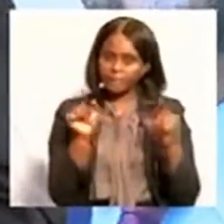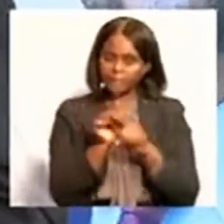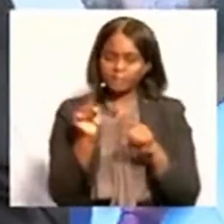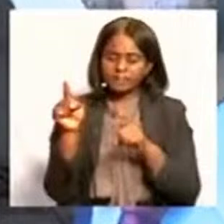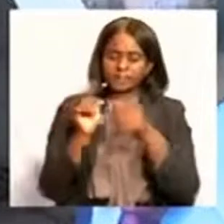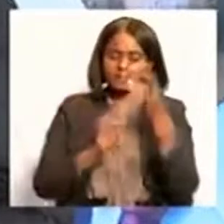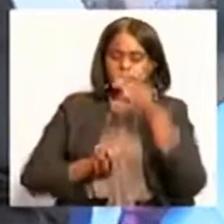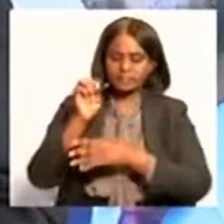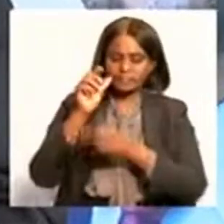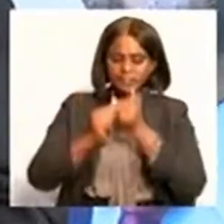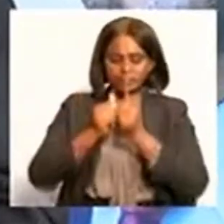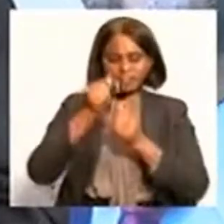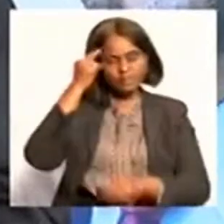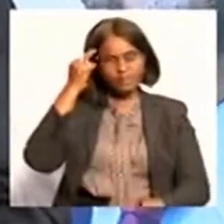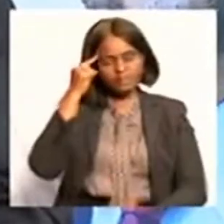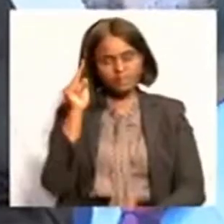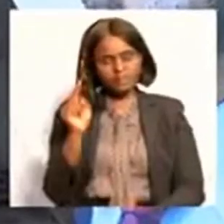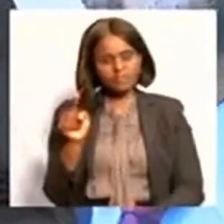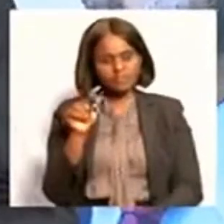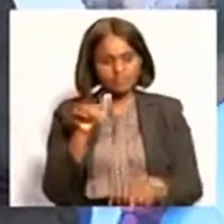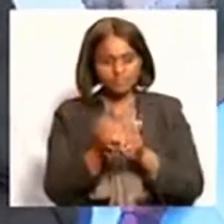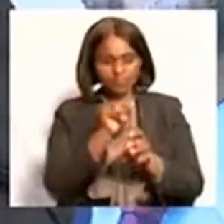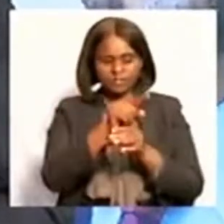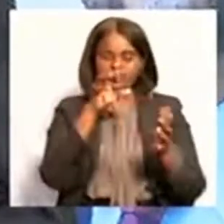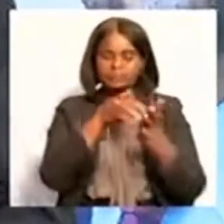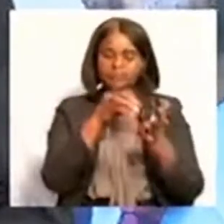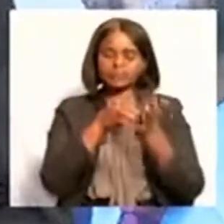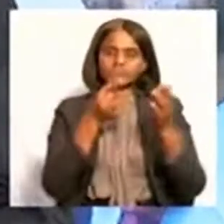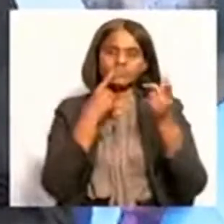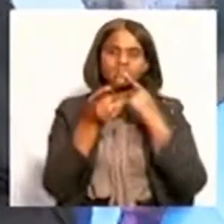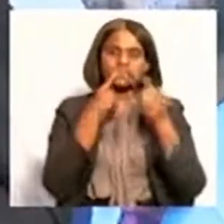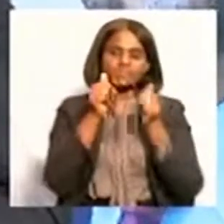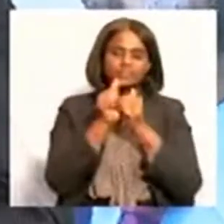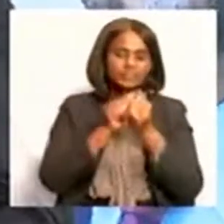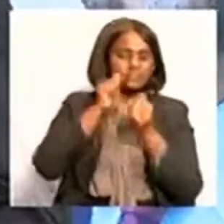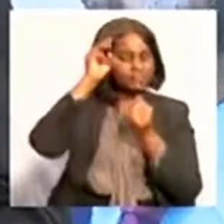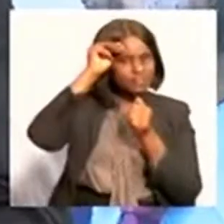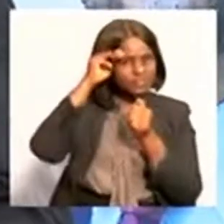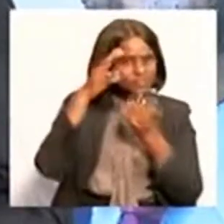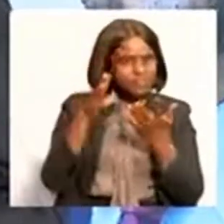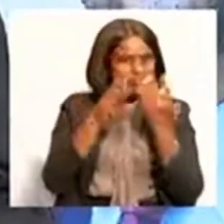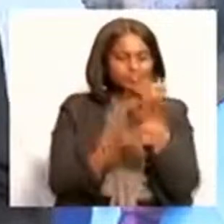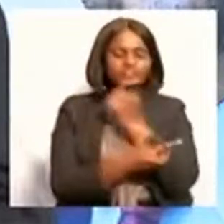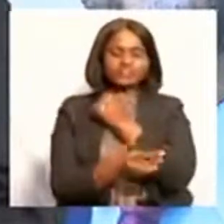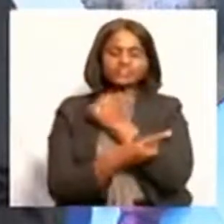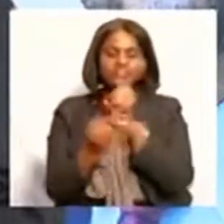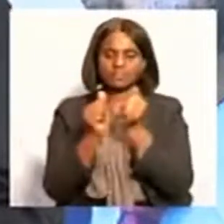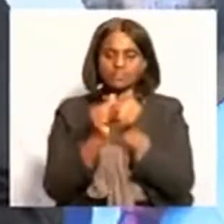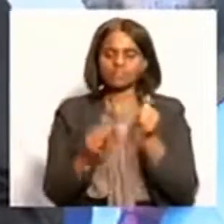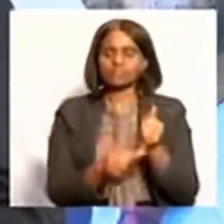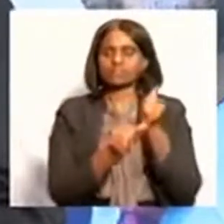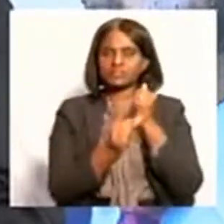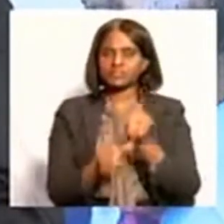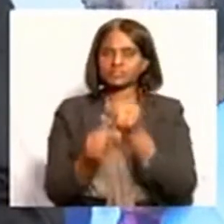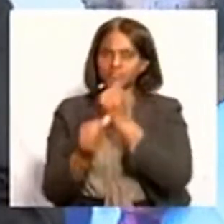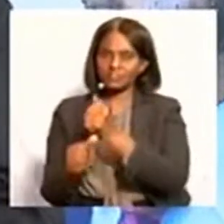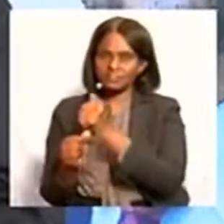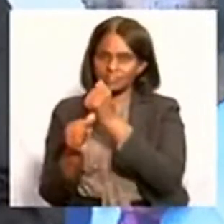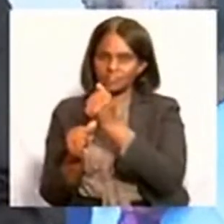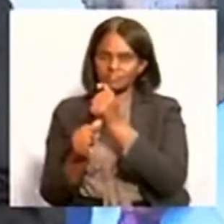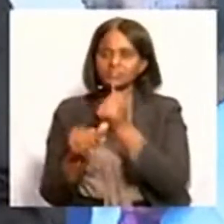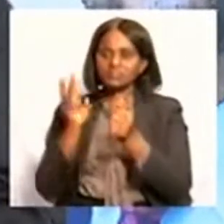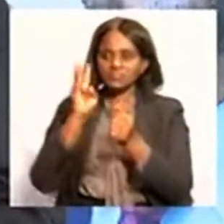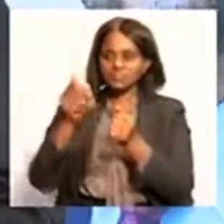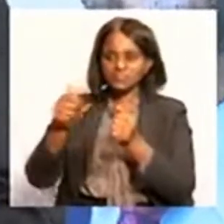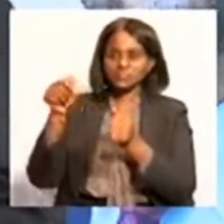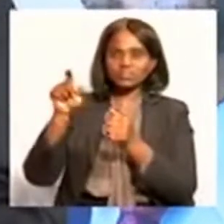Executive, which is the government, in this case we are talking about ministries, departments, and indeed agencies. They will be